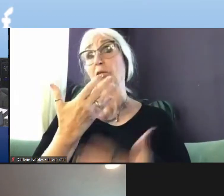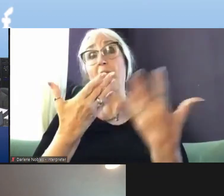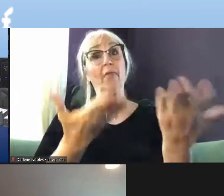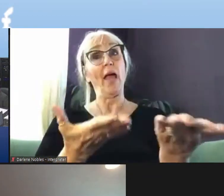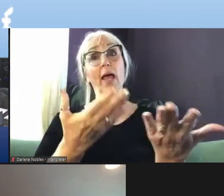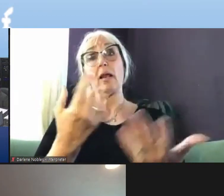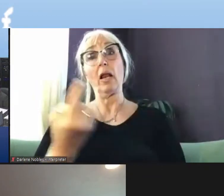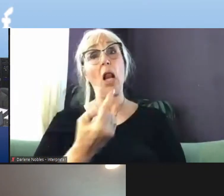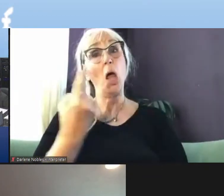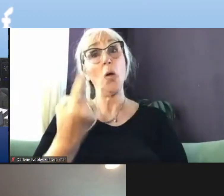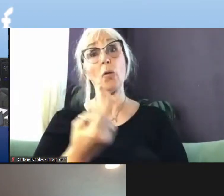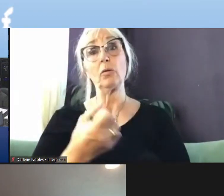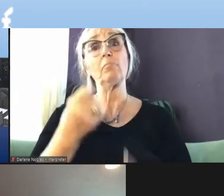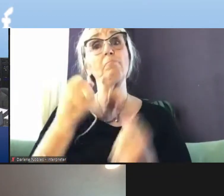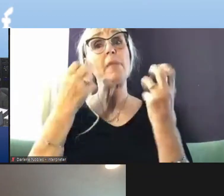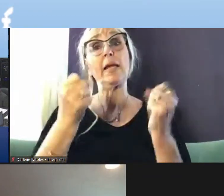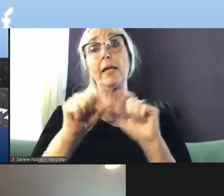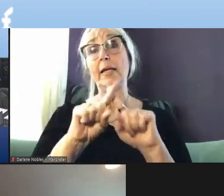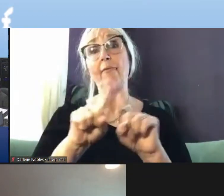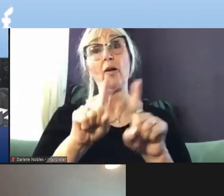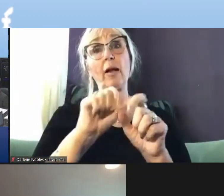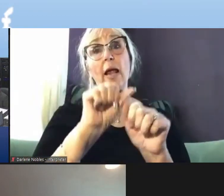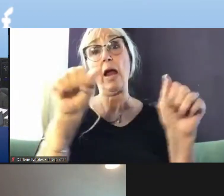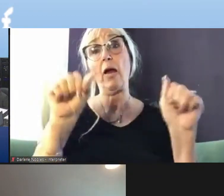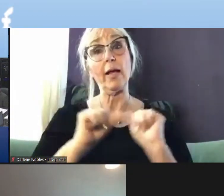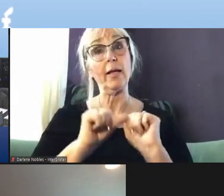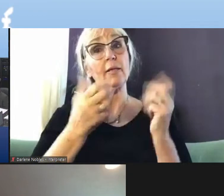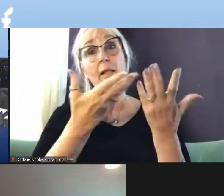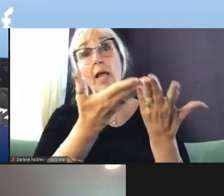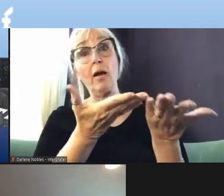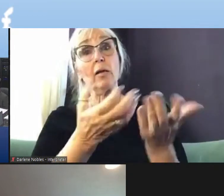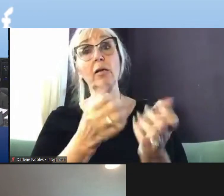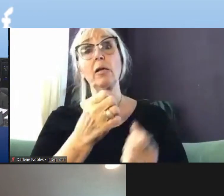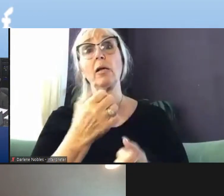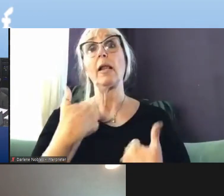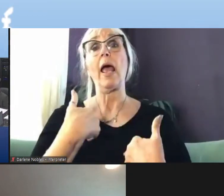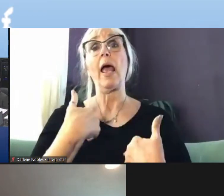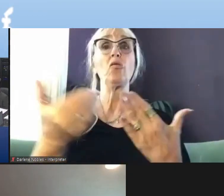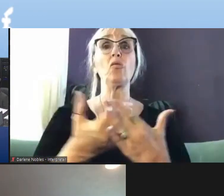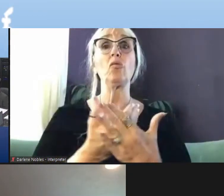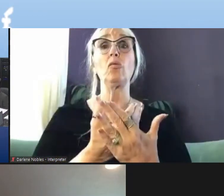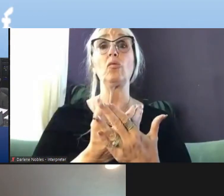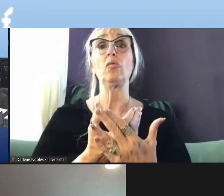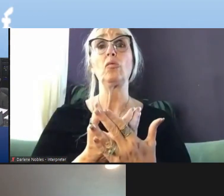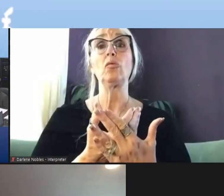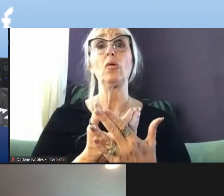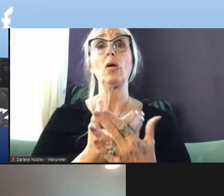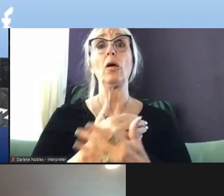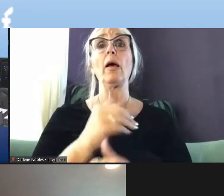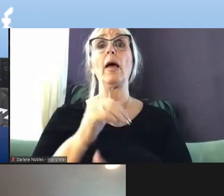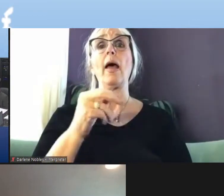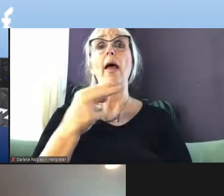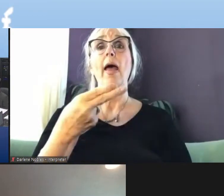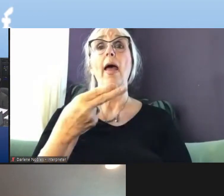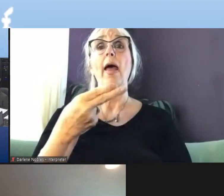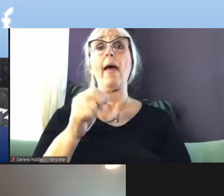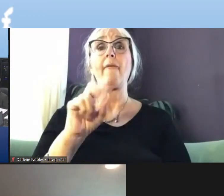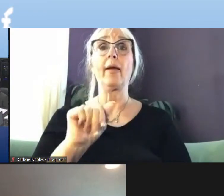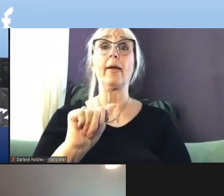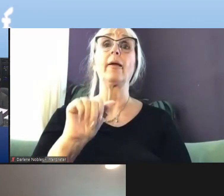different areas to be have new HABAC units installed. Then the air purification